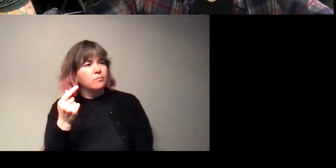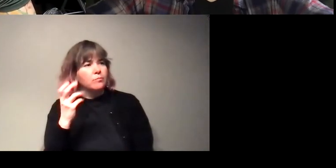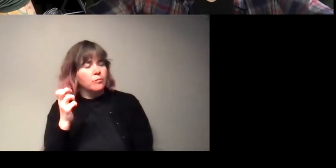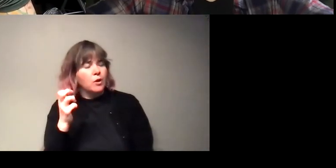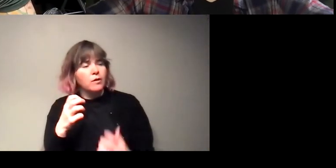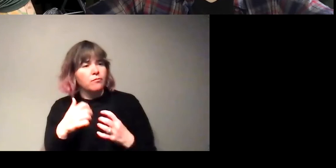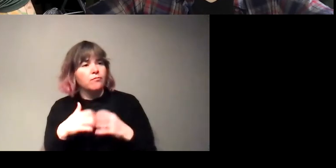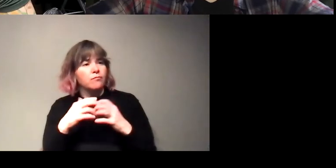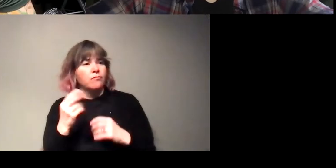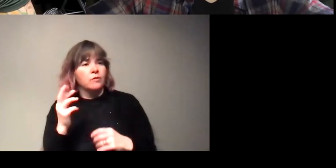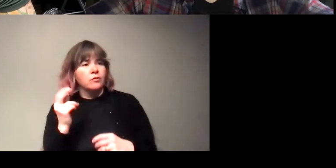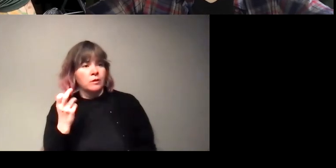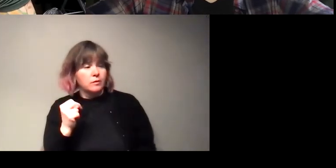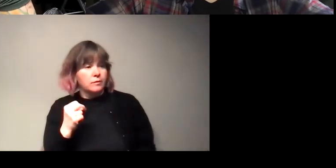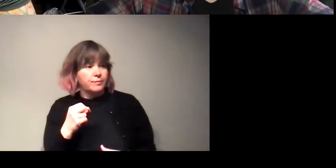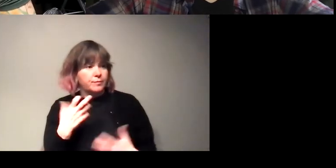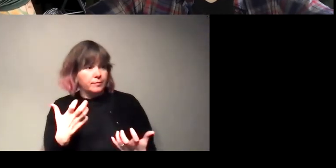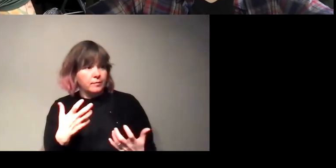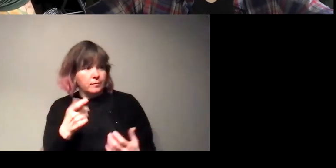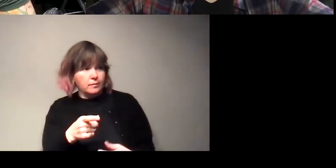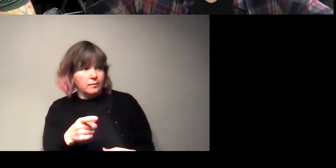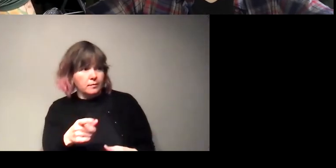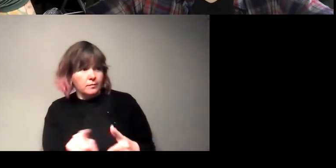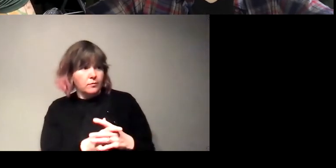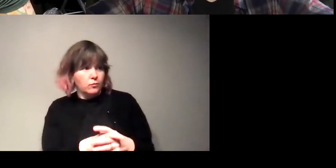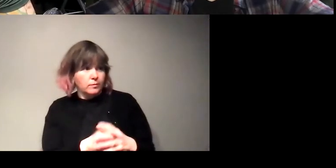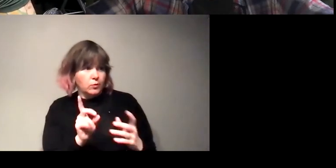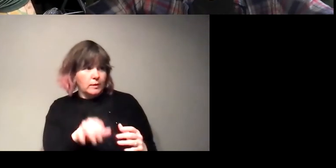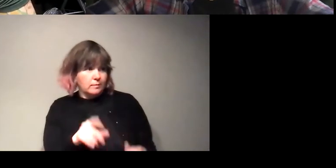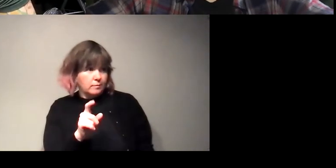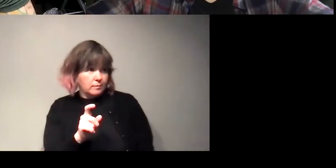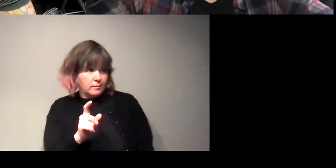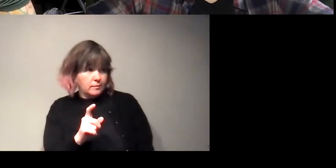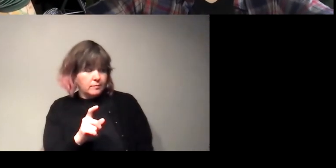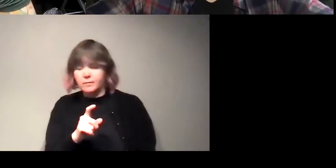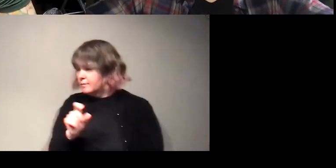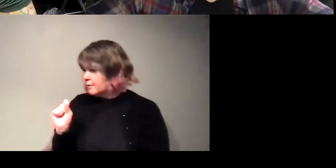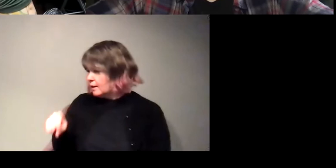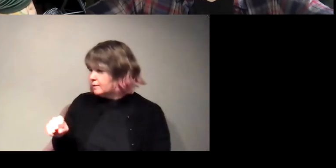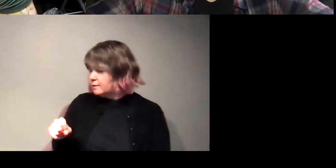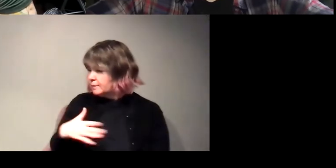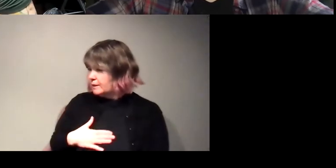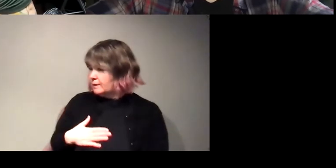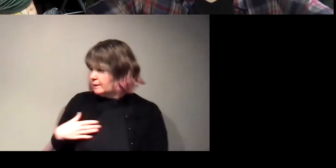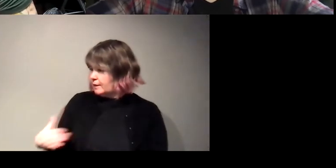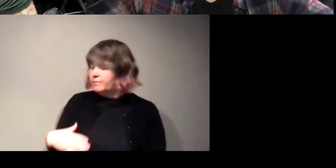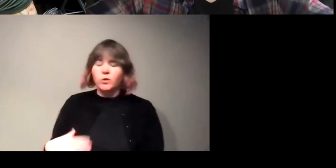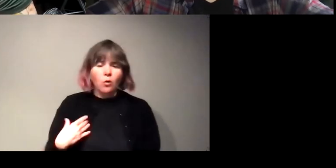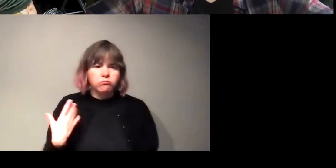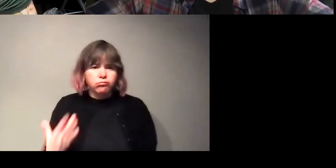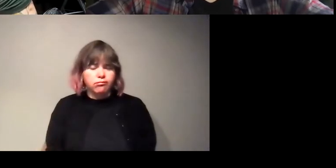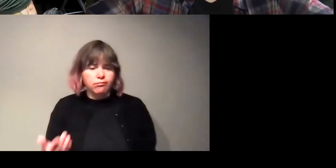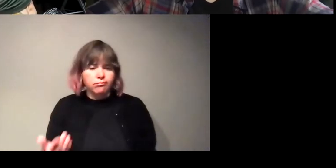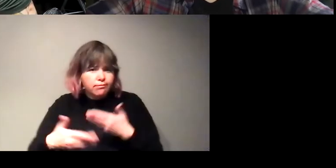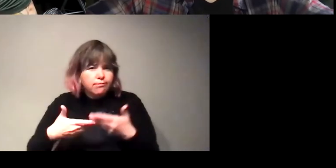restoration. Do you want me to come do this for my PhD? And they were like, yes, please. So there's